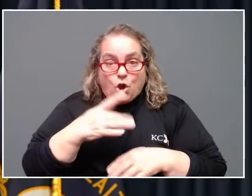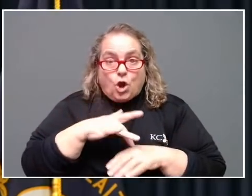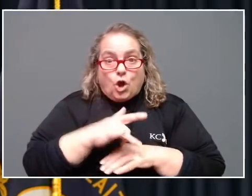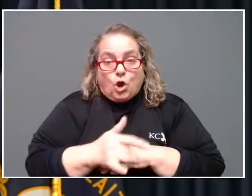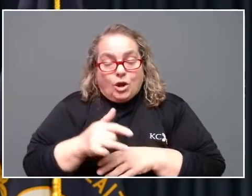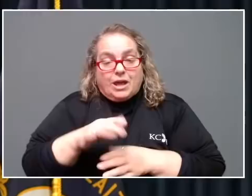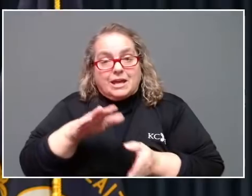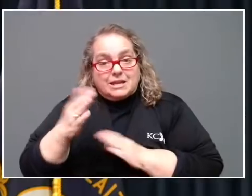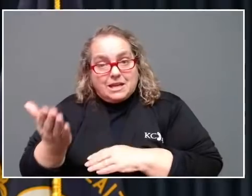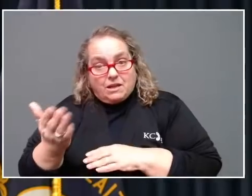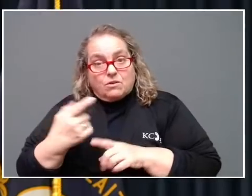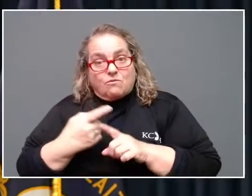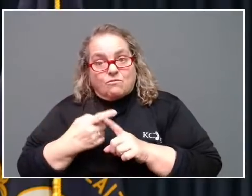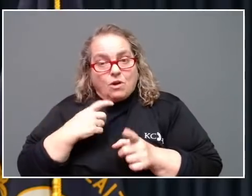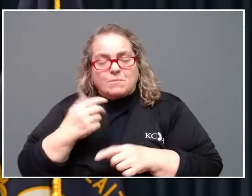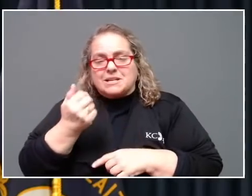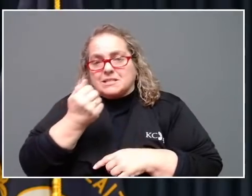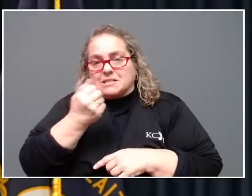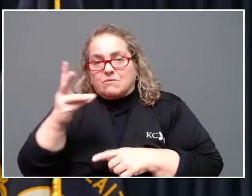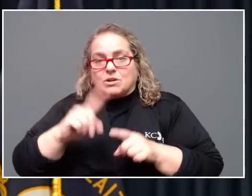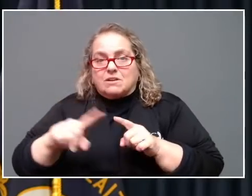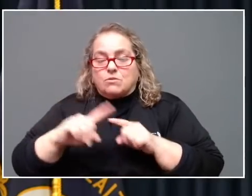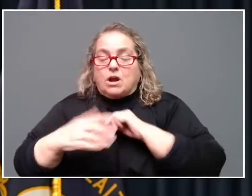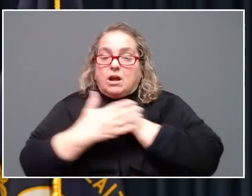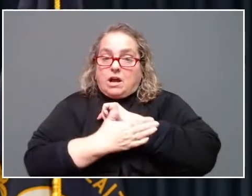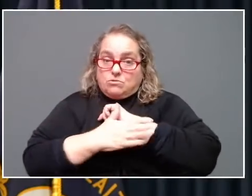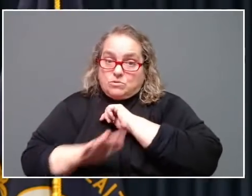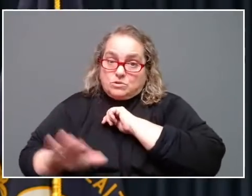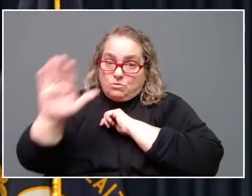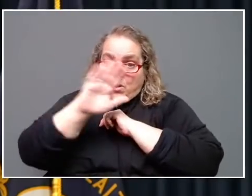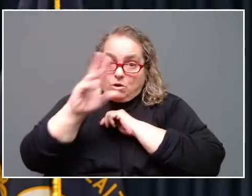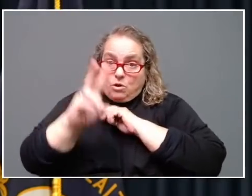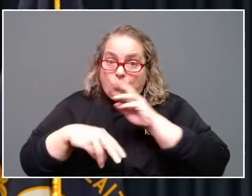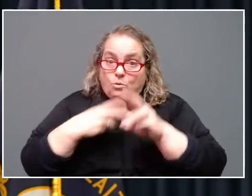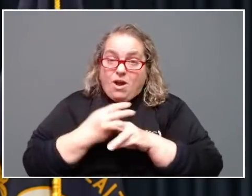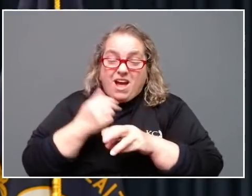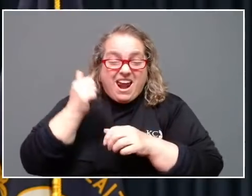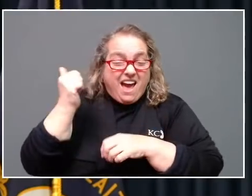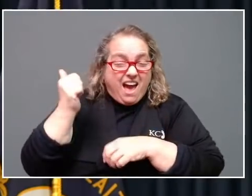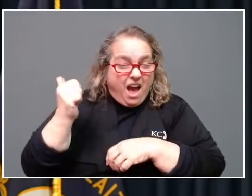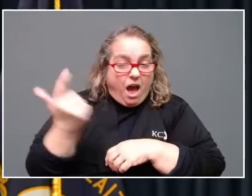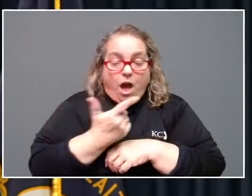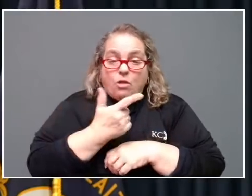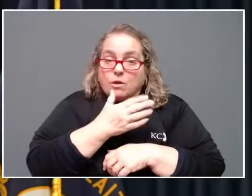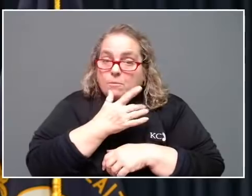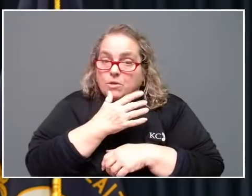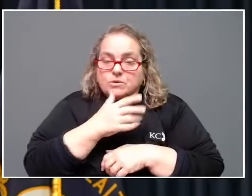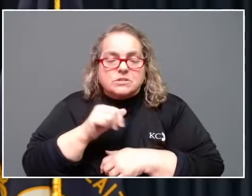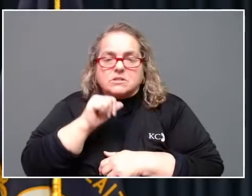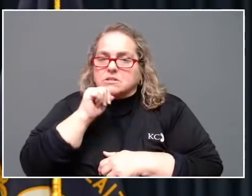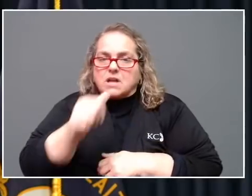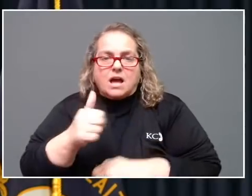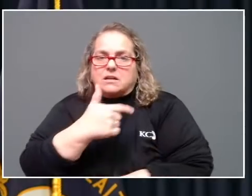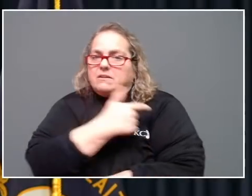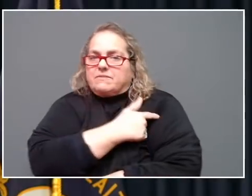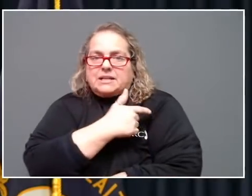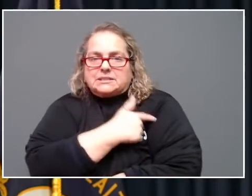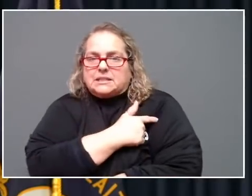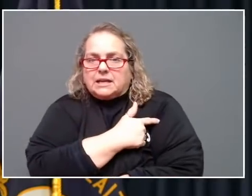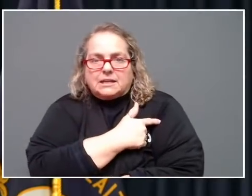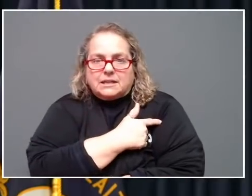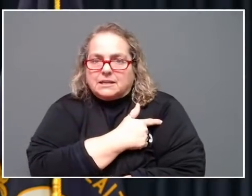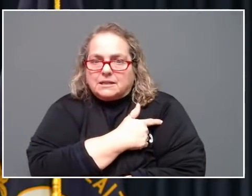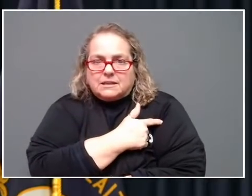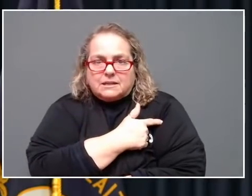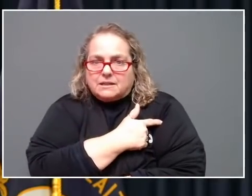from multiple countries around the world. Every single one of the mothers was unvaccinated with these outcomes